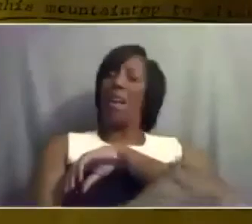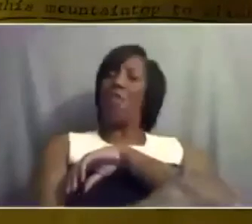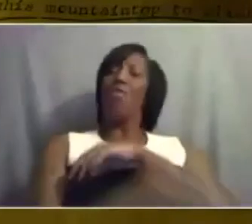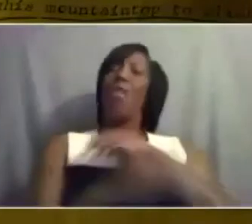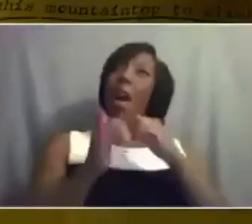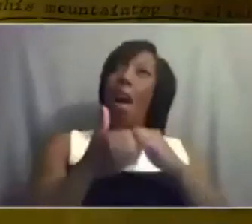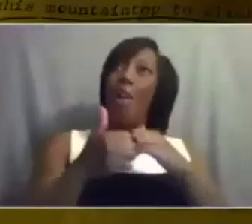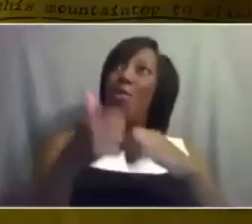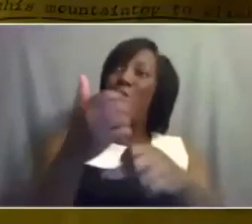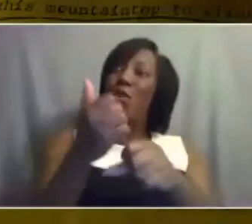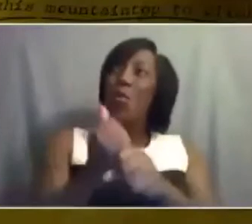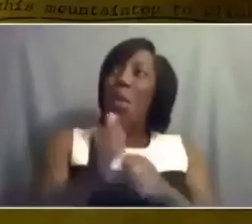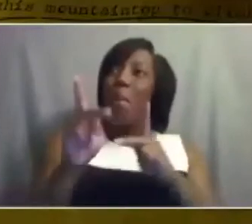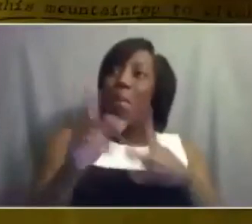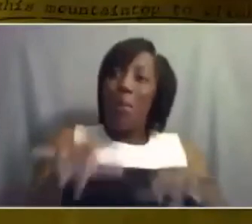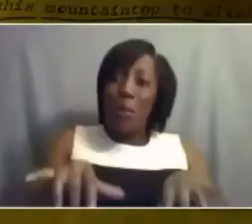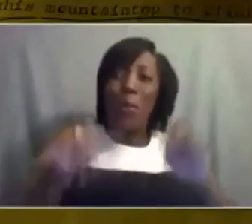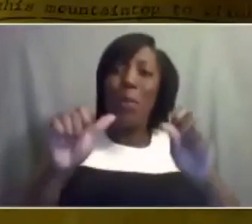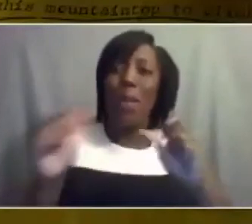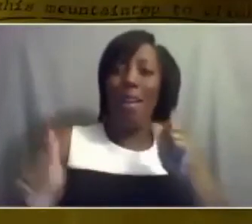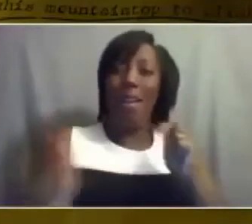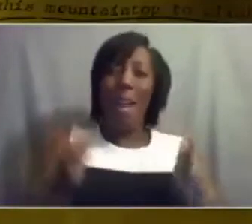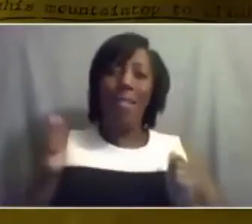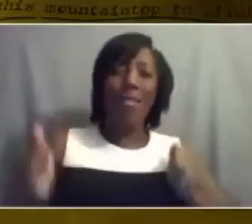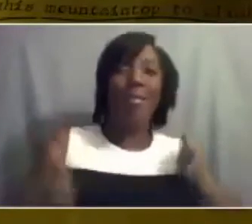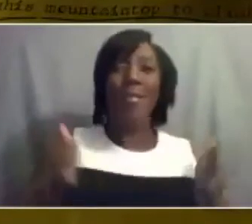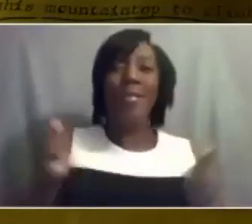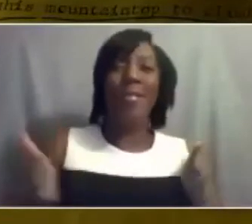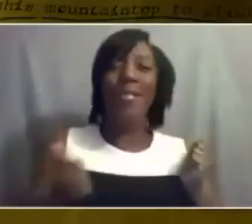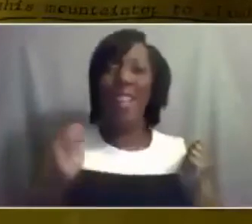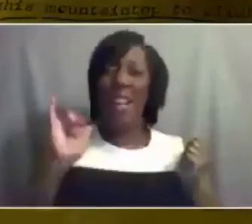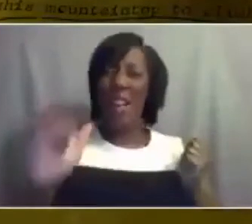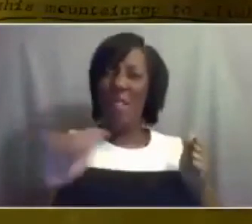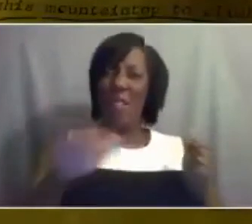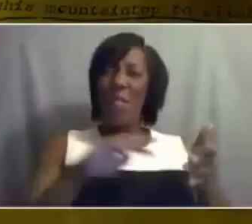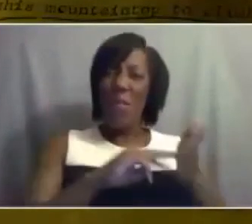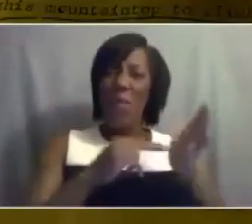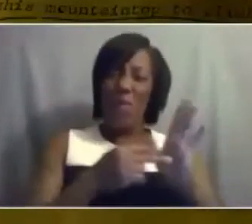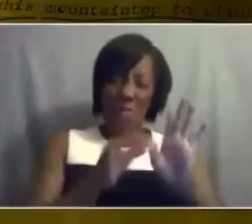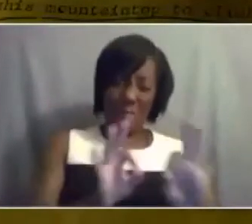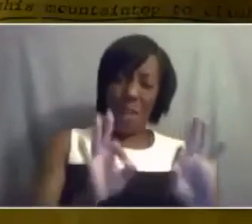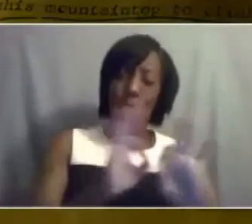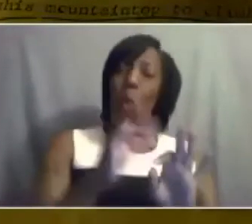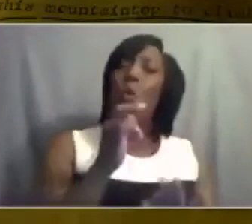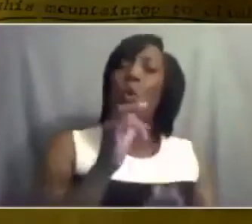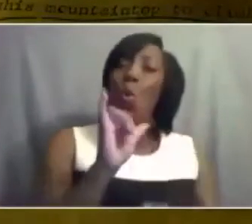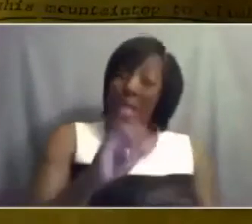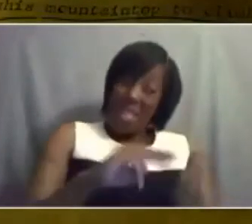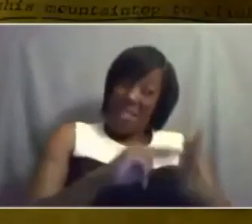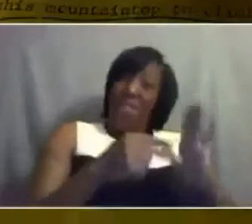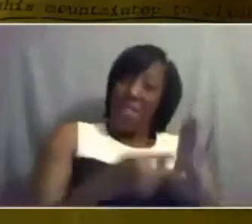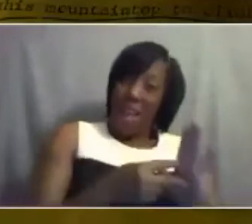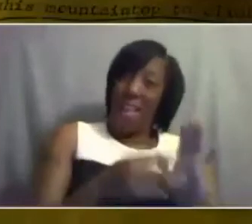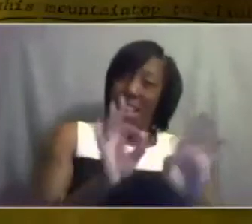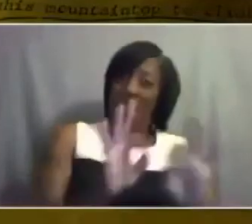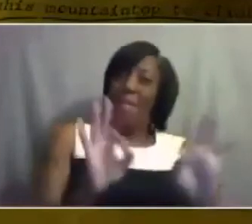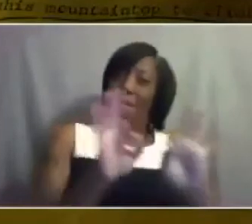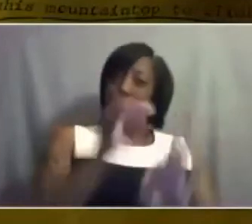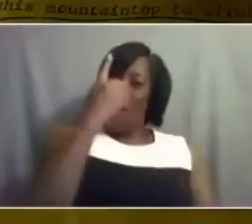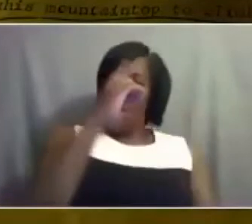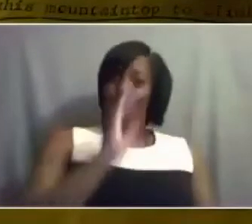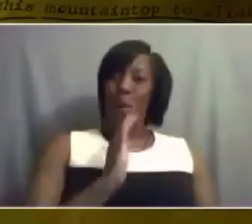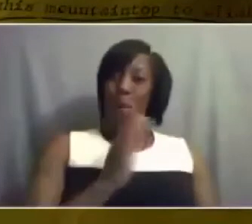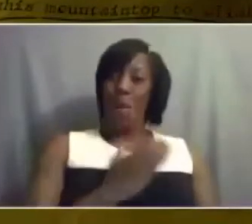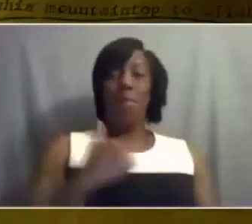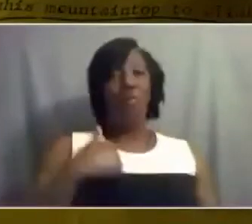then take action on those values? What do we define in America, and who is defining those values for us? You know, I grew